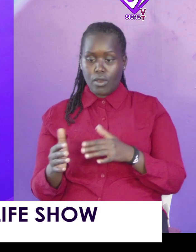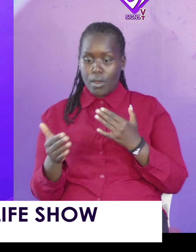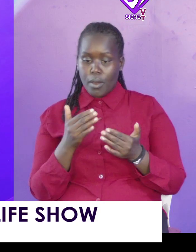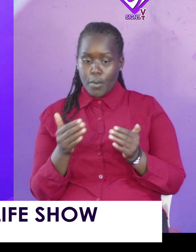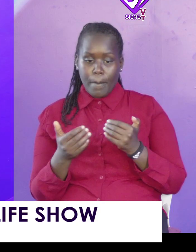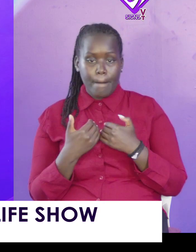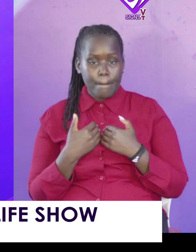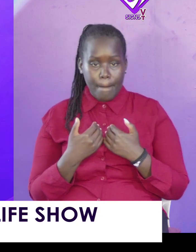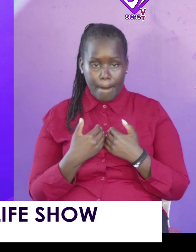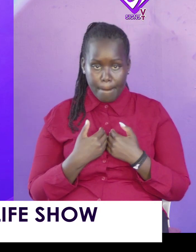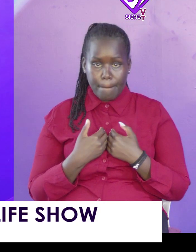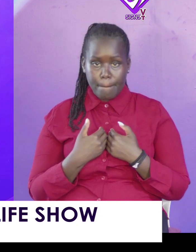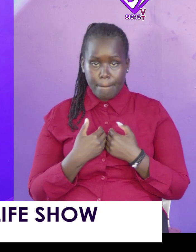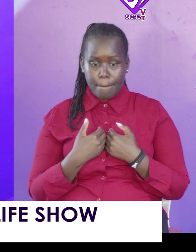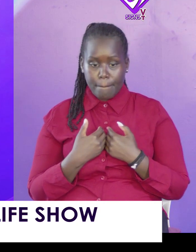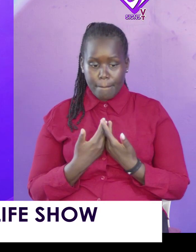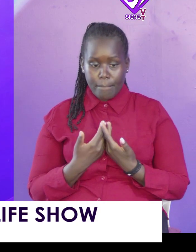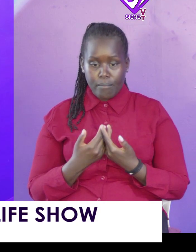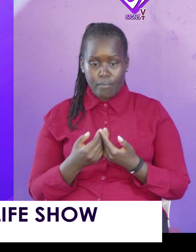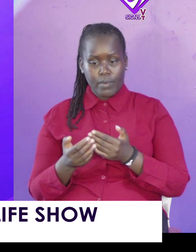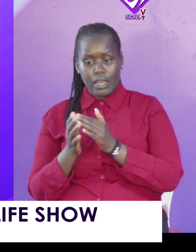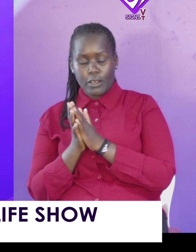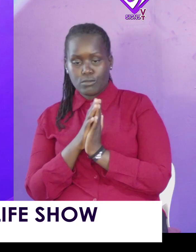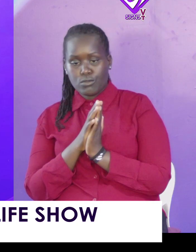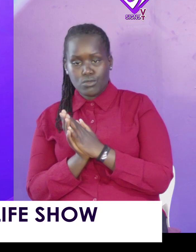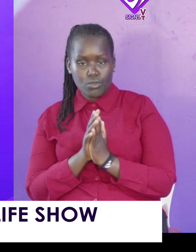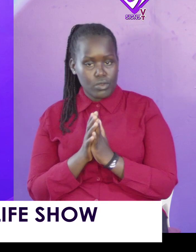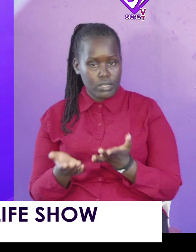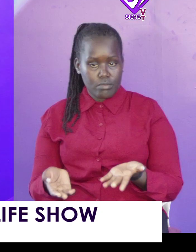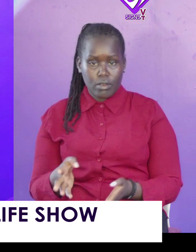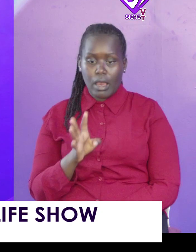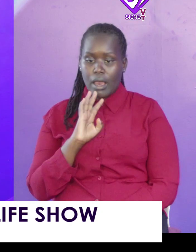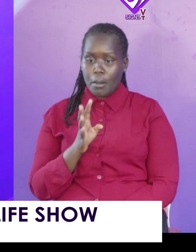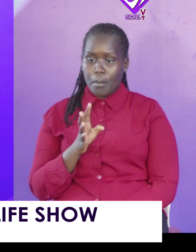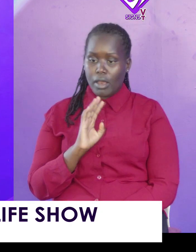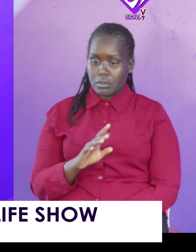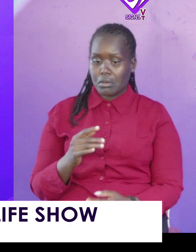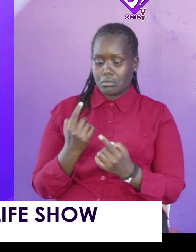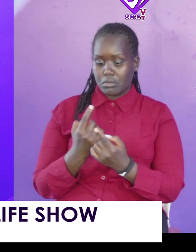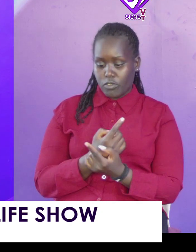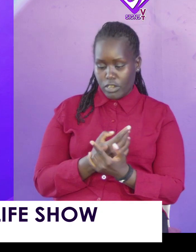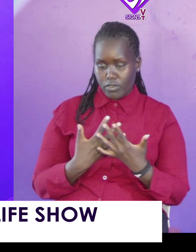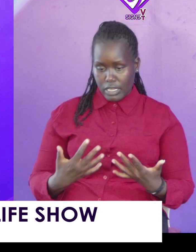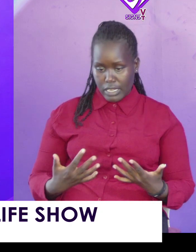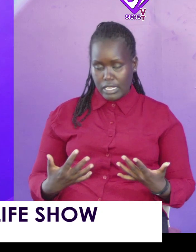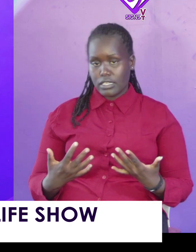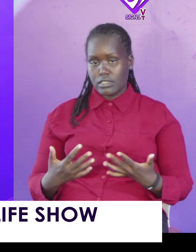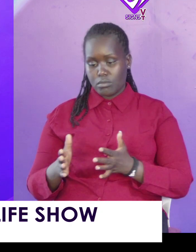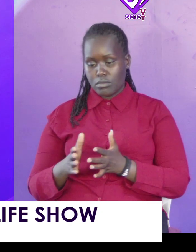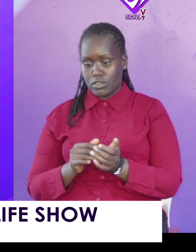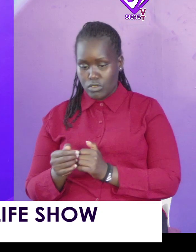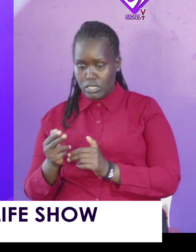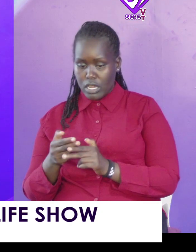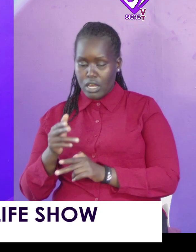have, blackmailed you. They may have spoken all manner of things, broken your image, and you may be